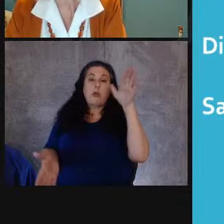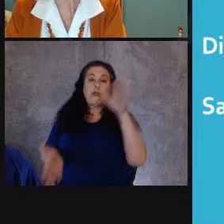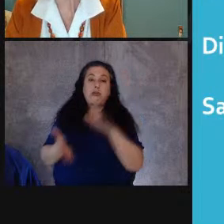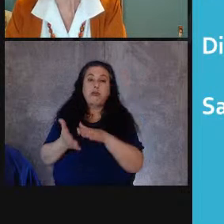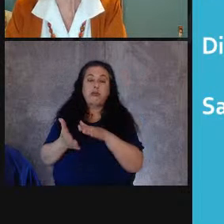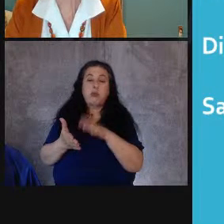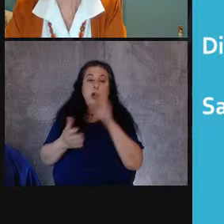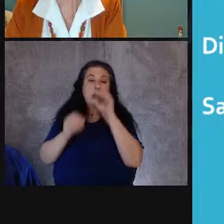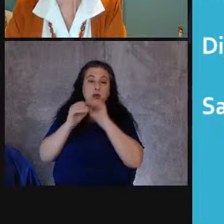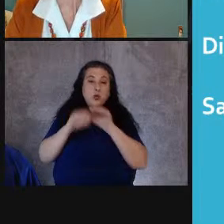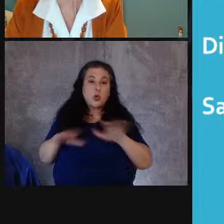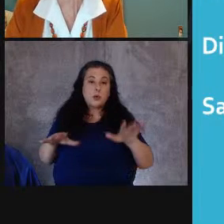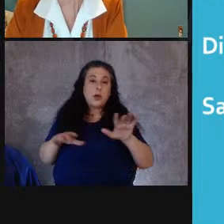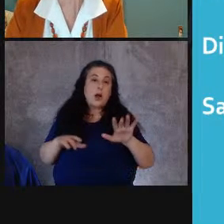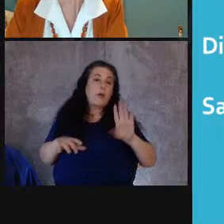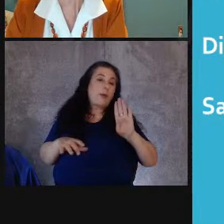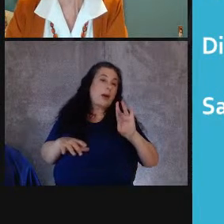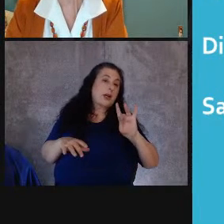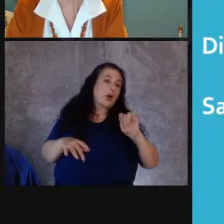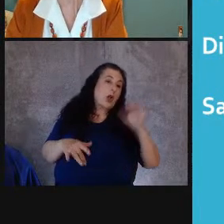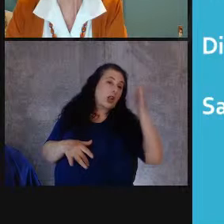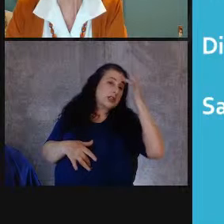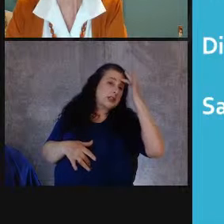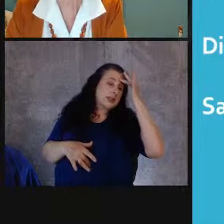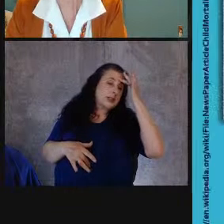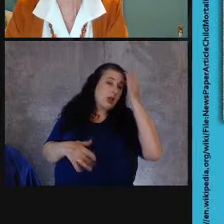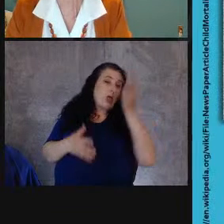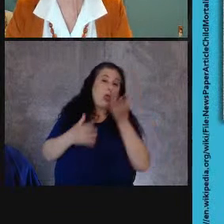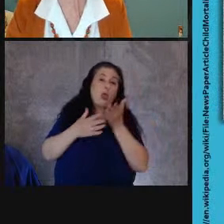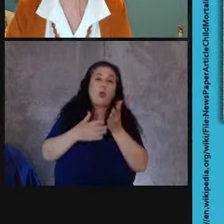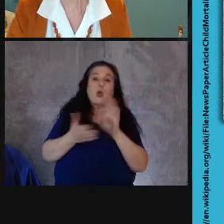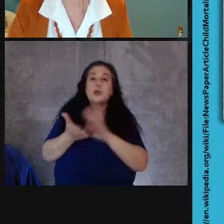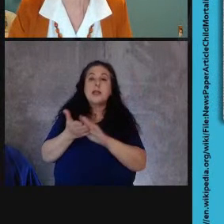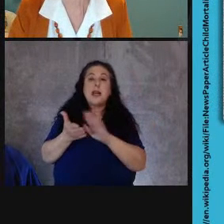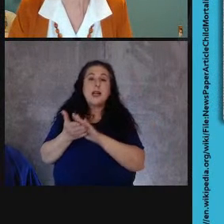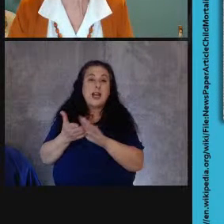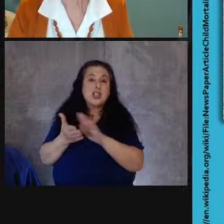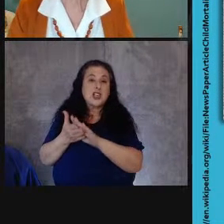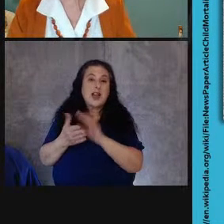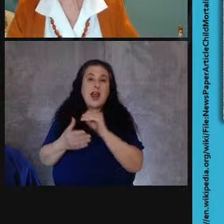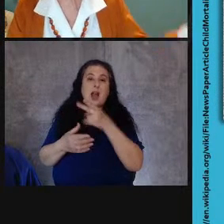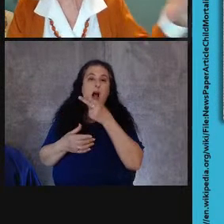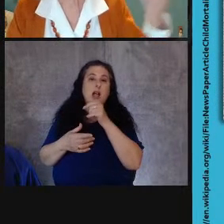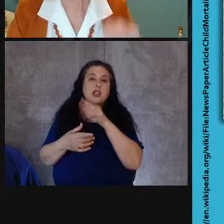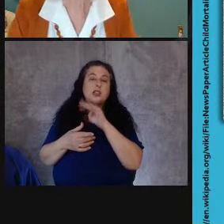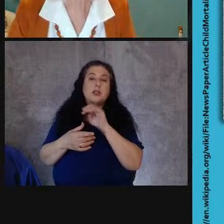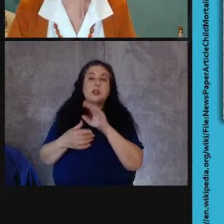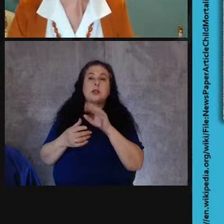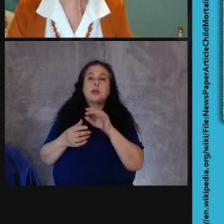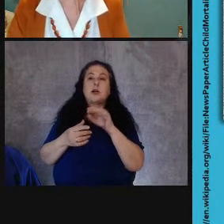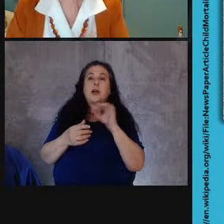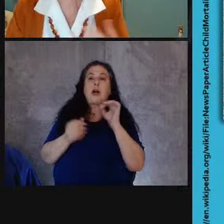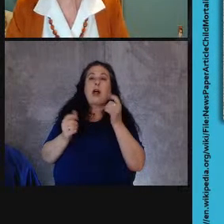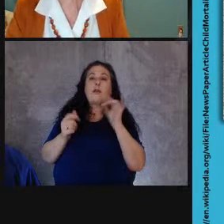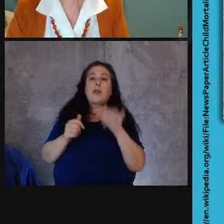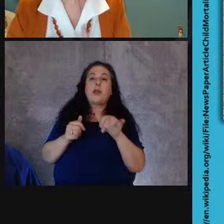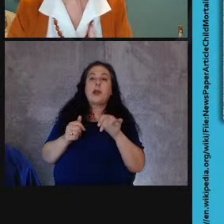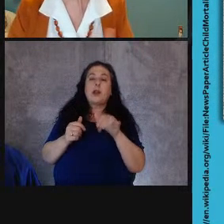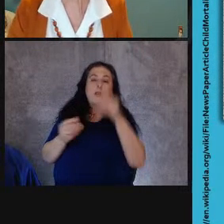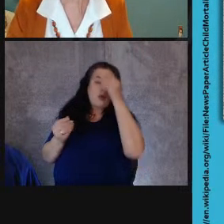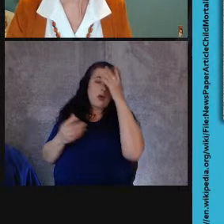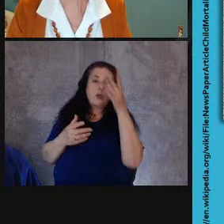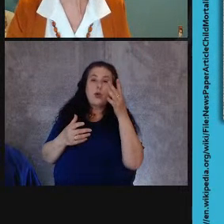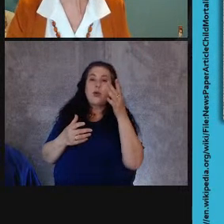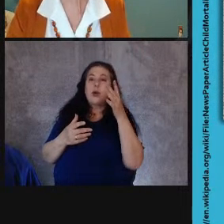the transmission of bacterial diseases through sanitation and hygiene. And so all of that informed what was